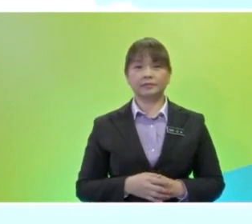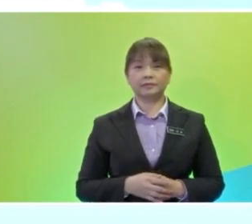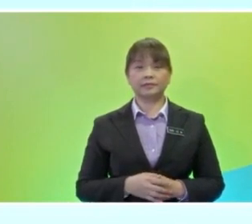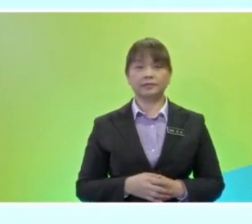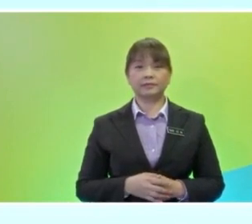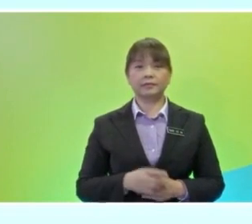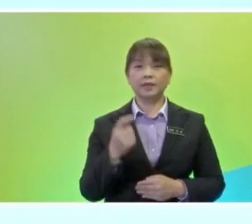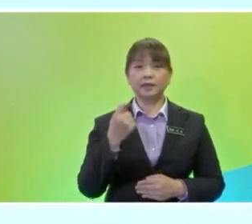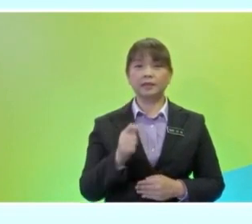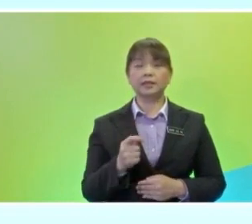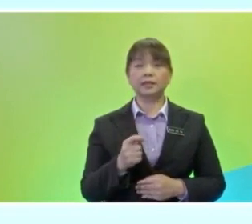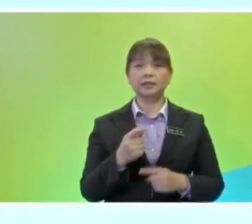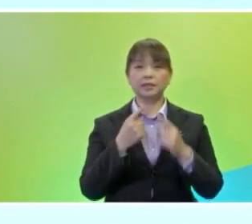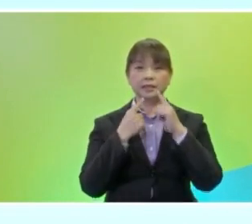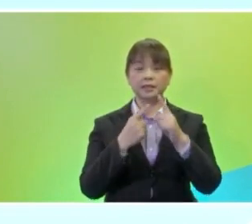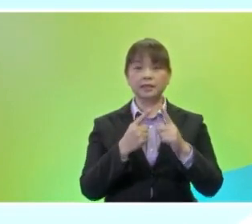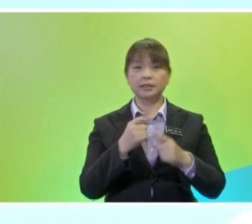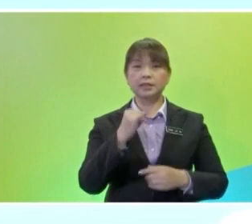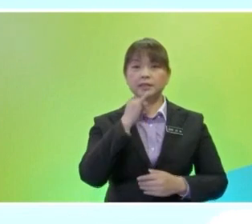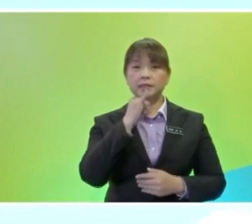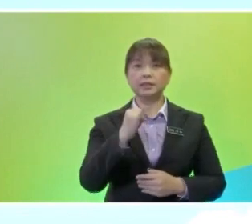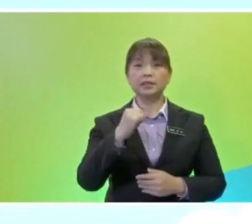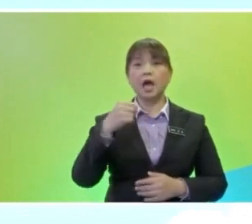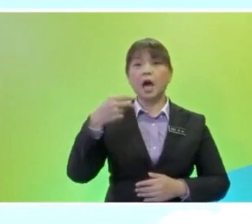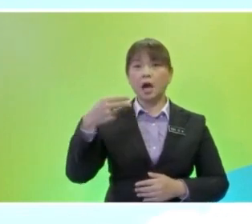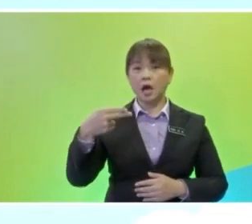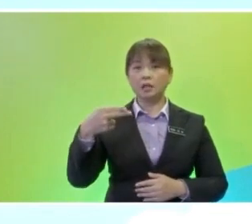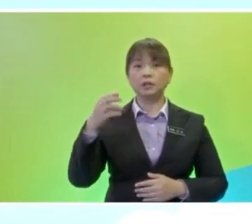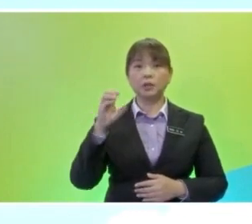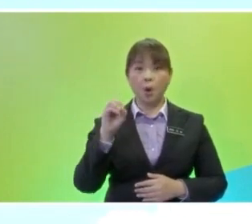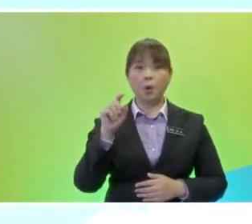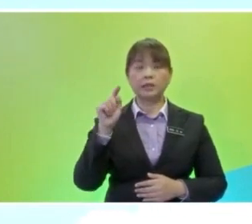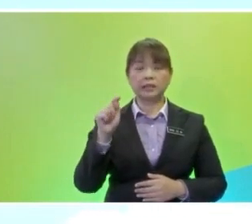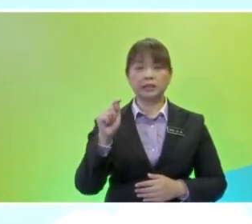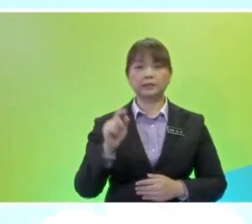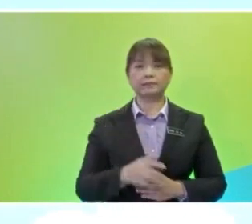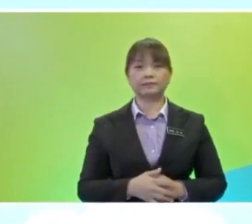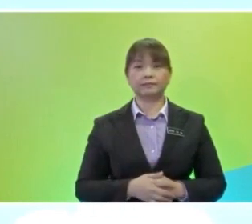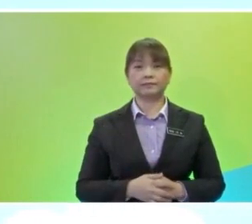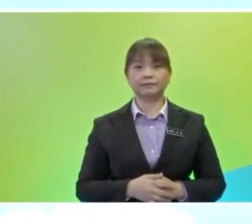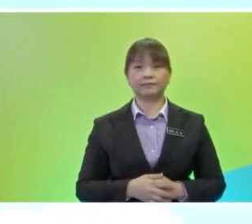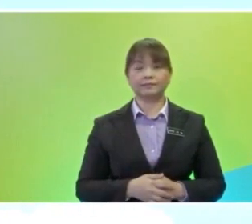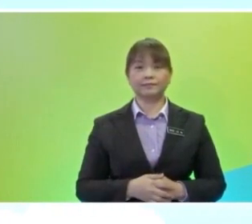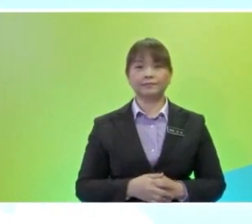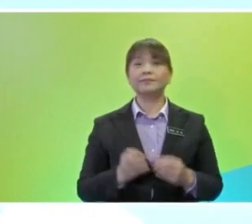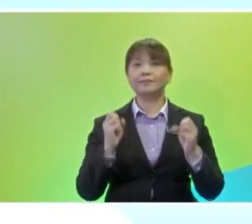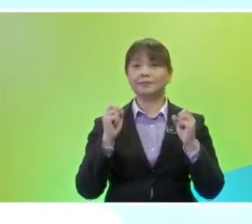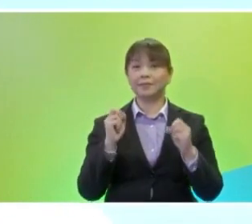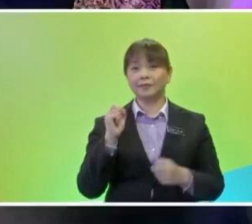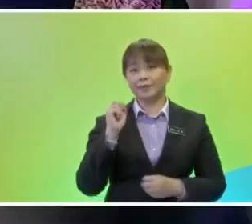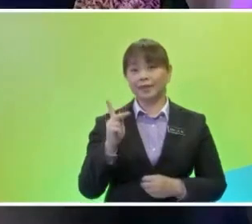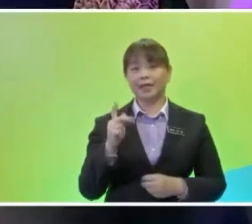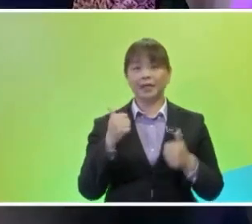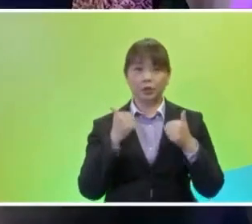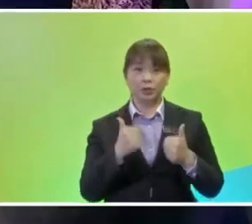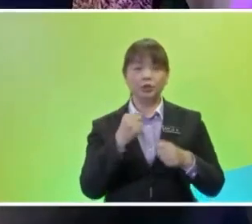The answer is hot. The answer is hot. Yeah, hot. Because it's just three letters. All right. Good job, everyone. Mm-mm. So I think